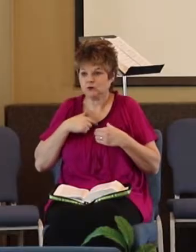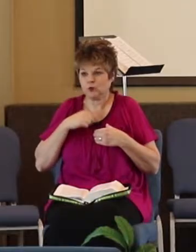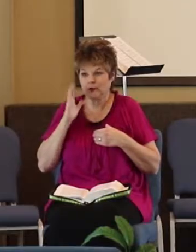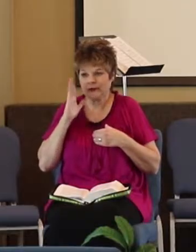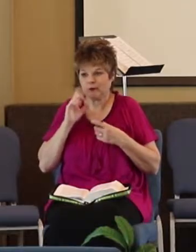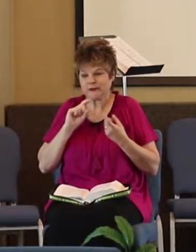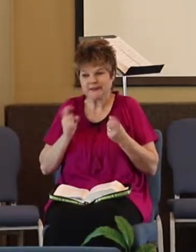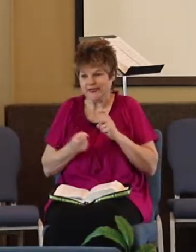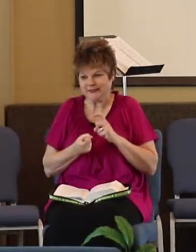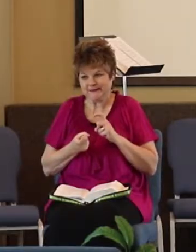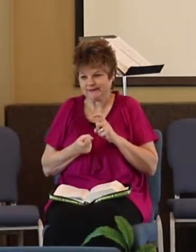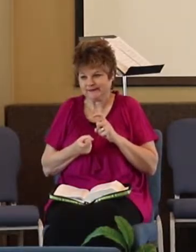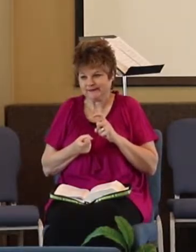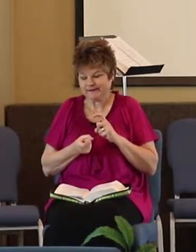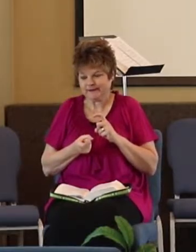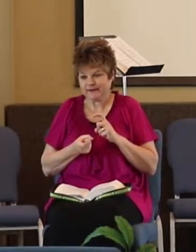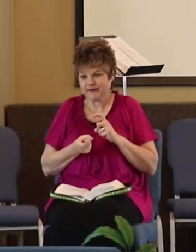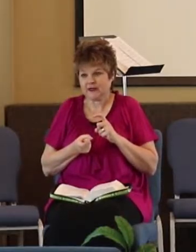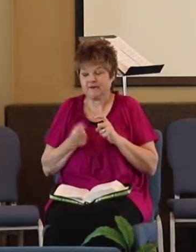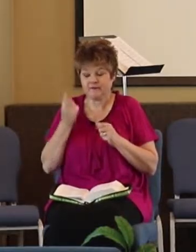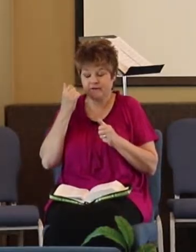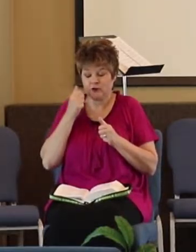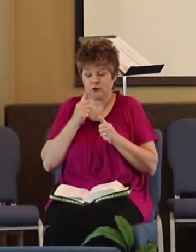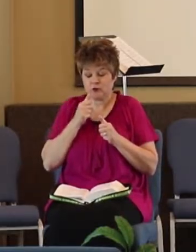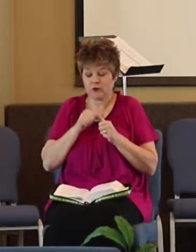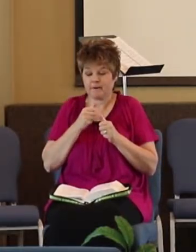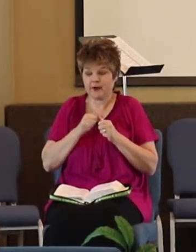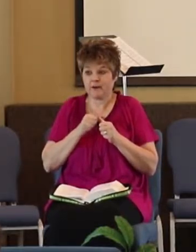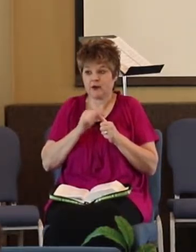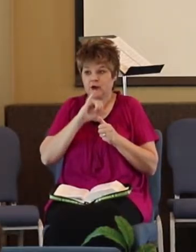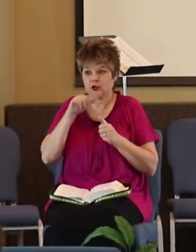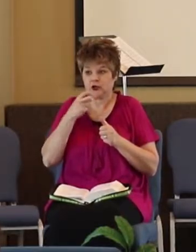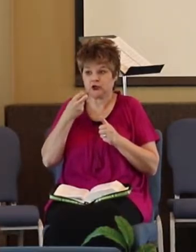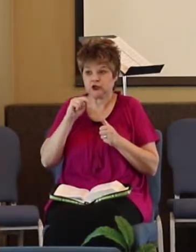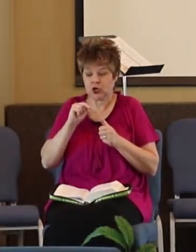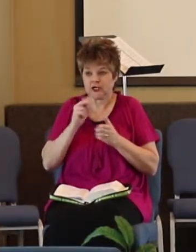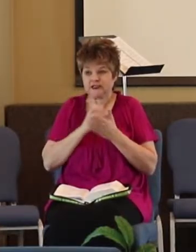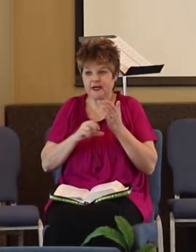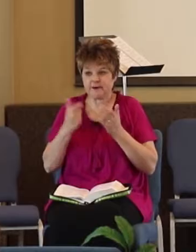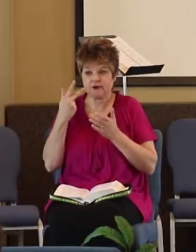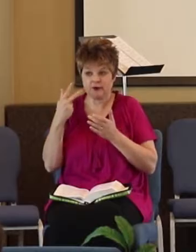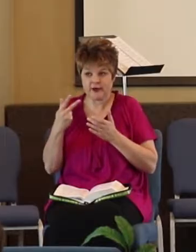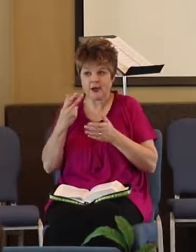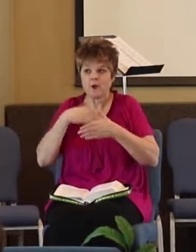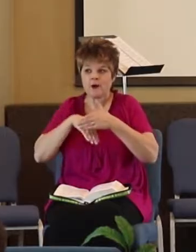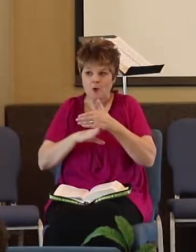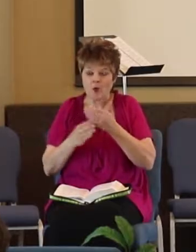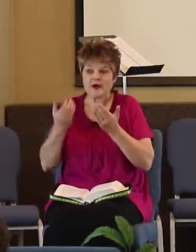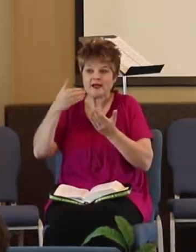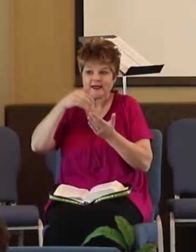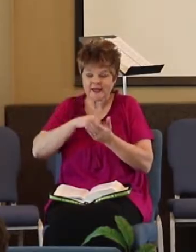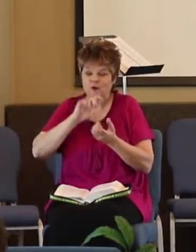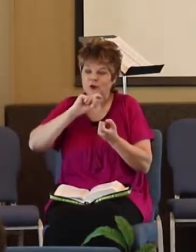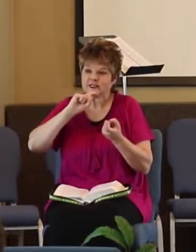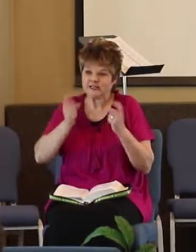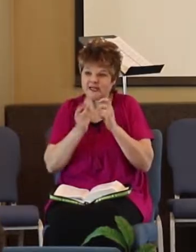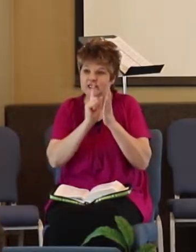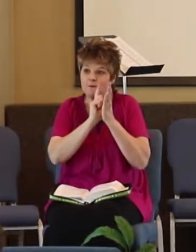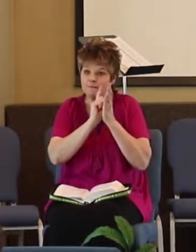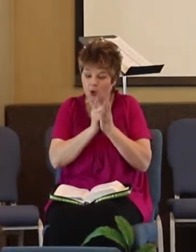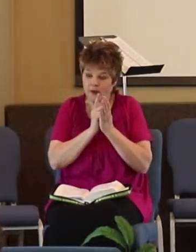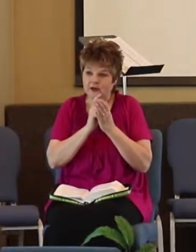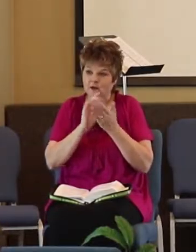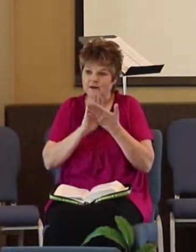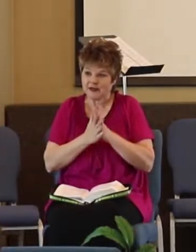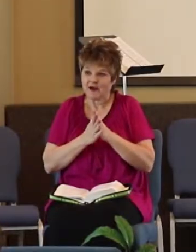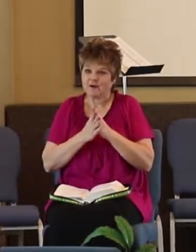people. And if you remember John chapter 3, you know that we're born again. So we're changed the moment we become